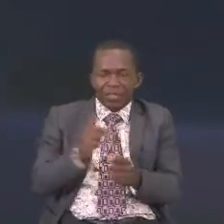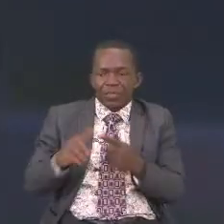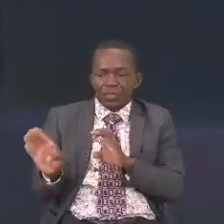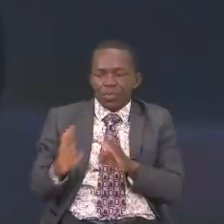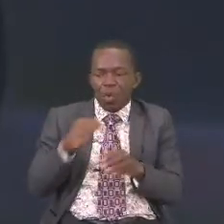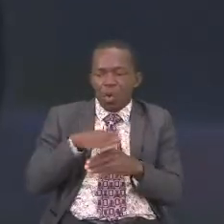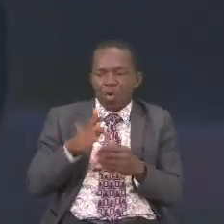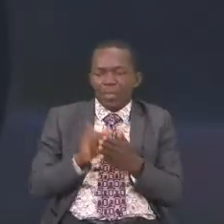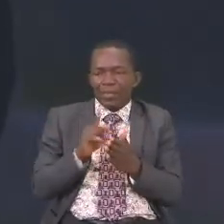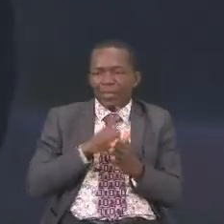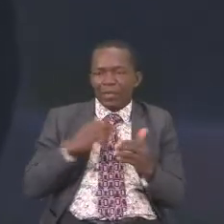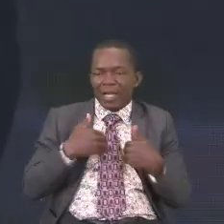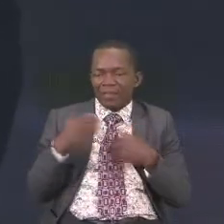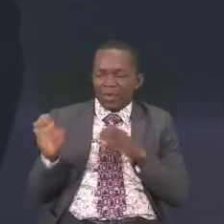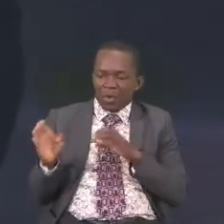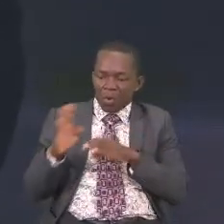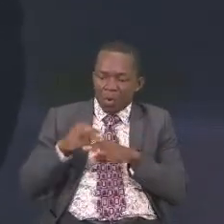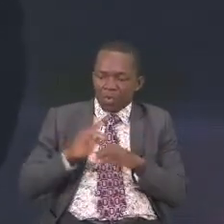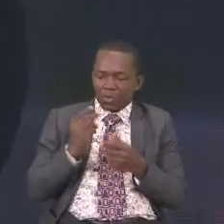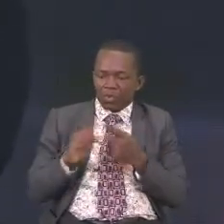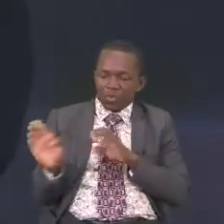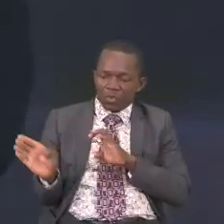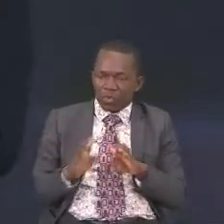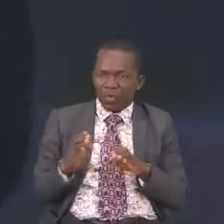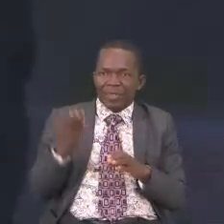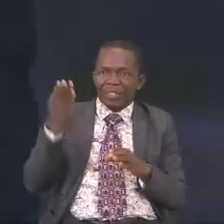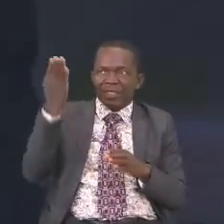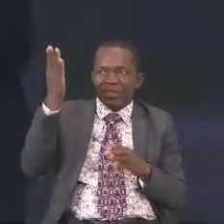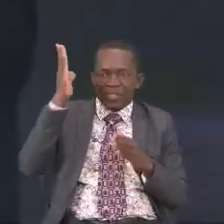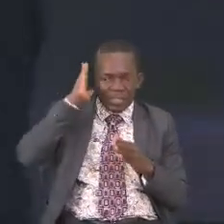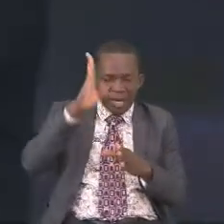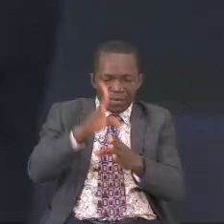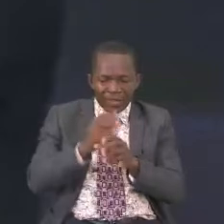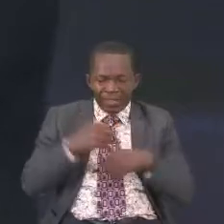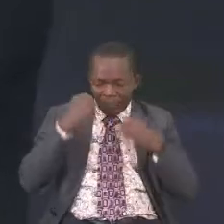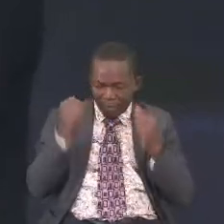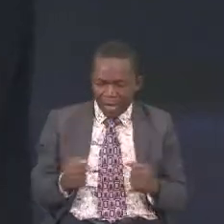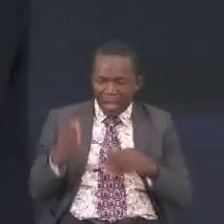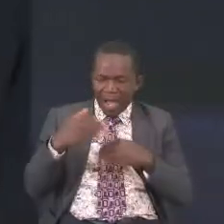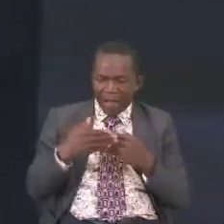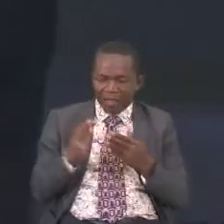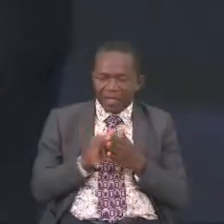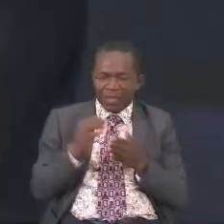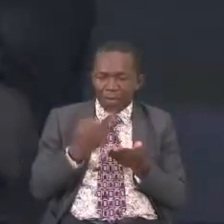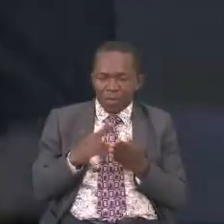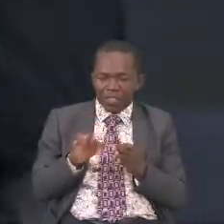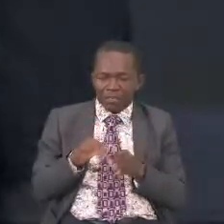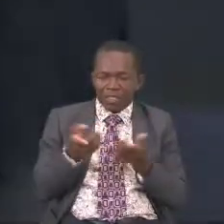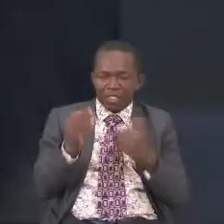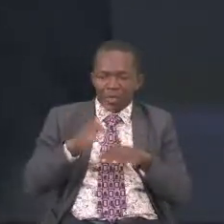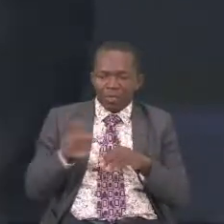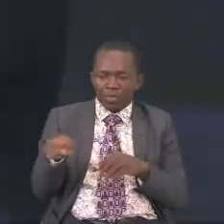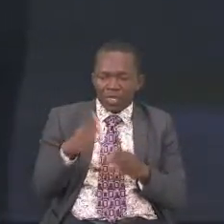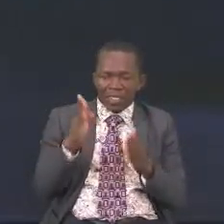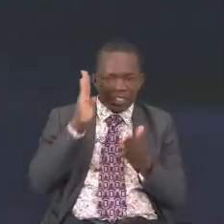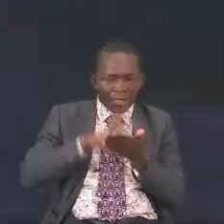shall receive power after that the Holy Ghost has come upon you. And ye shall be my witnesses in Jerusalem, Judea, and